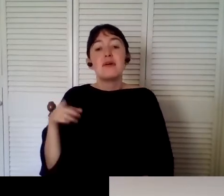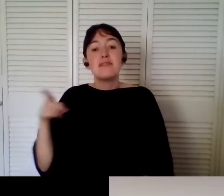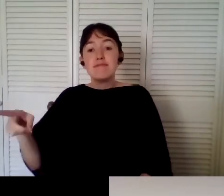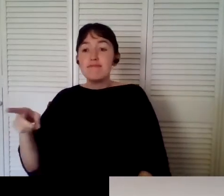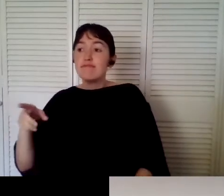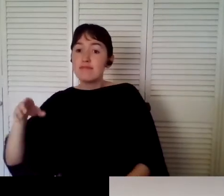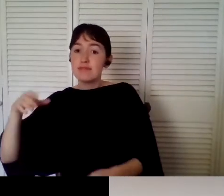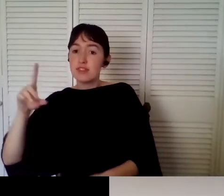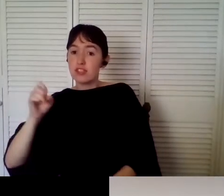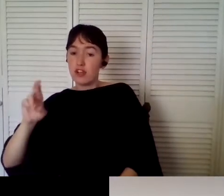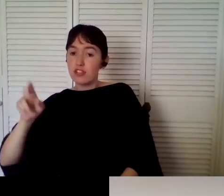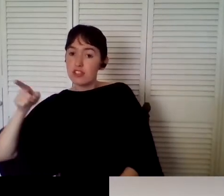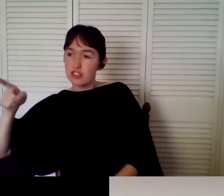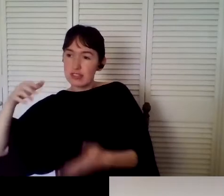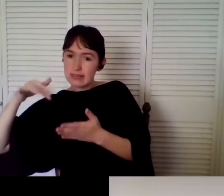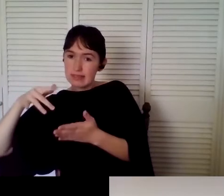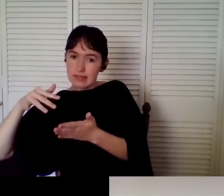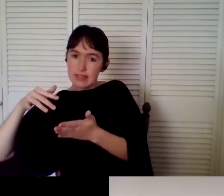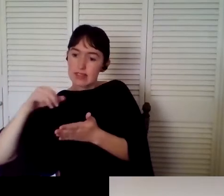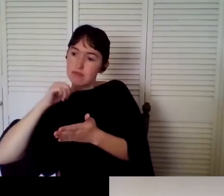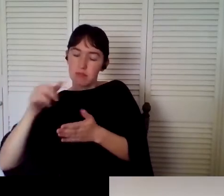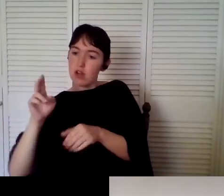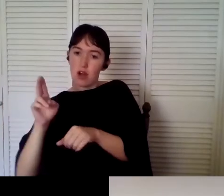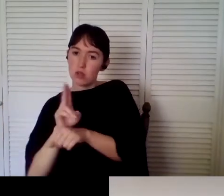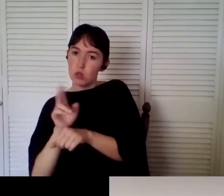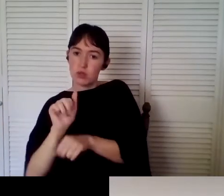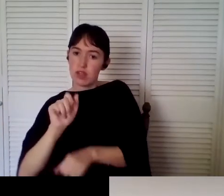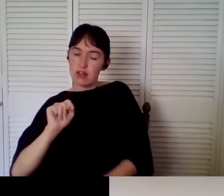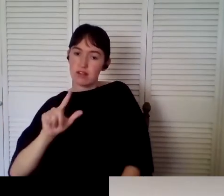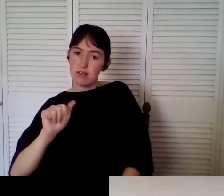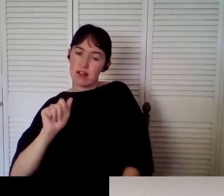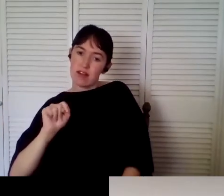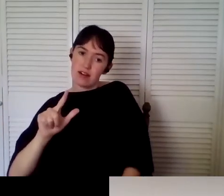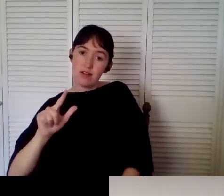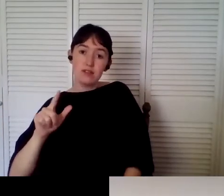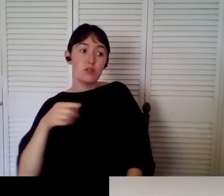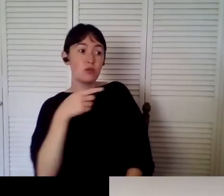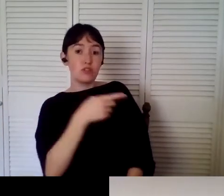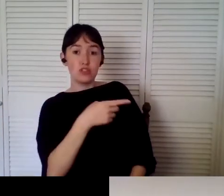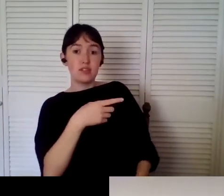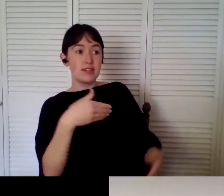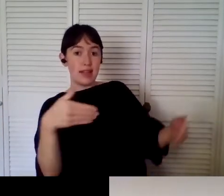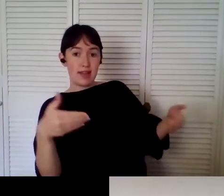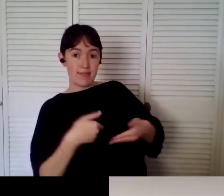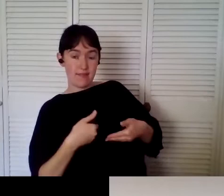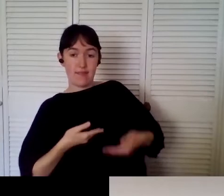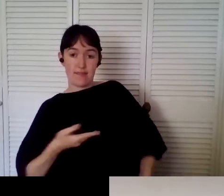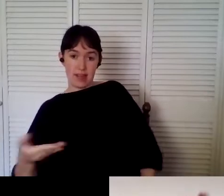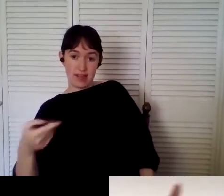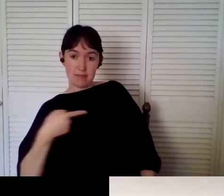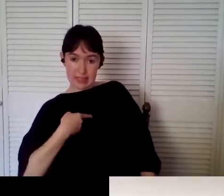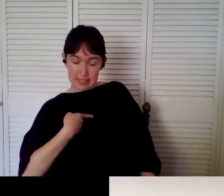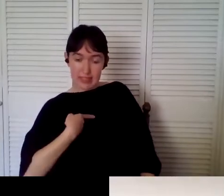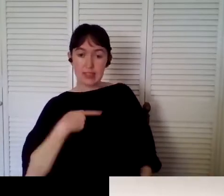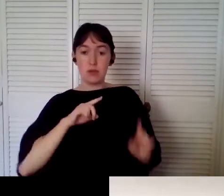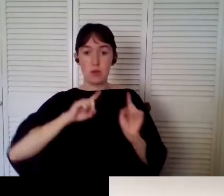accurately. So she had me come to Los Angeles, and she set up a target with